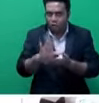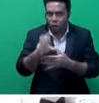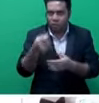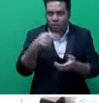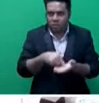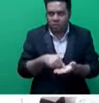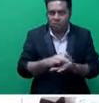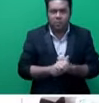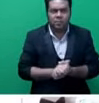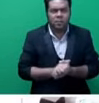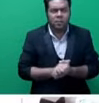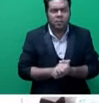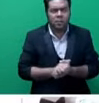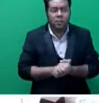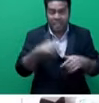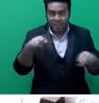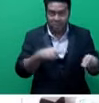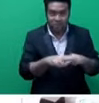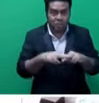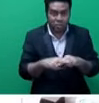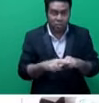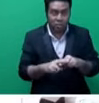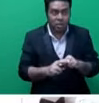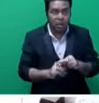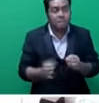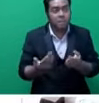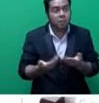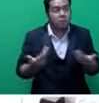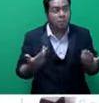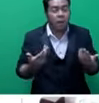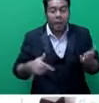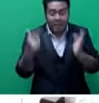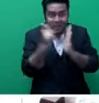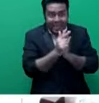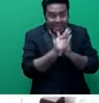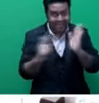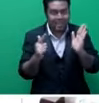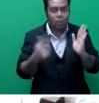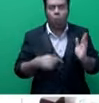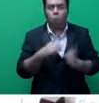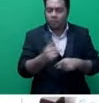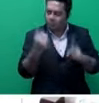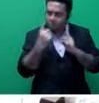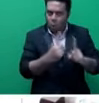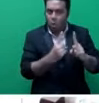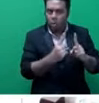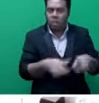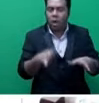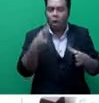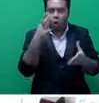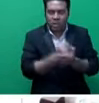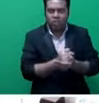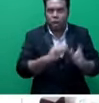protocol. In Fiji, apart from the fact that legally we are obliged to follow the Convention on the Rights